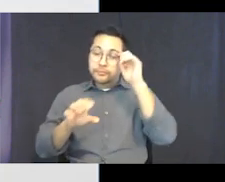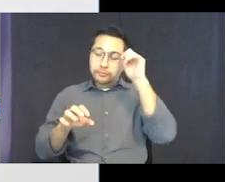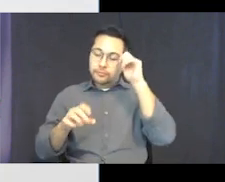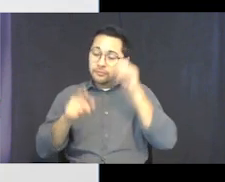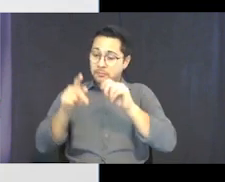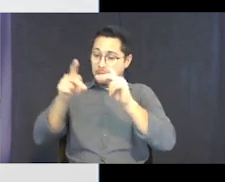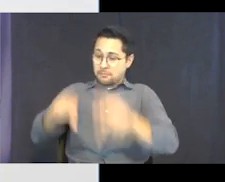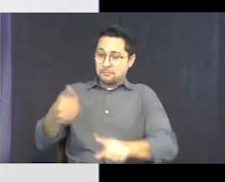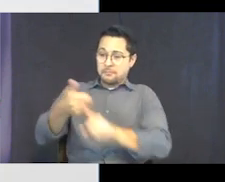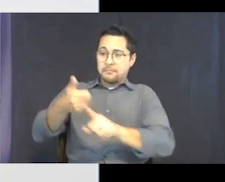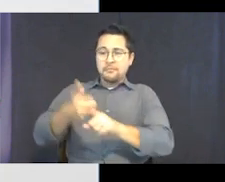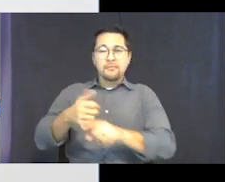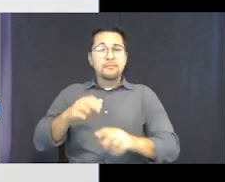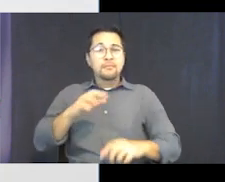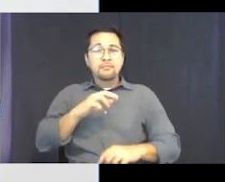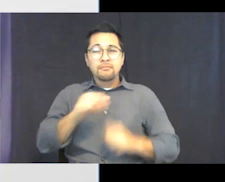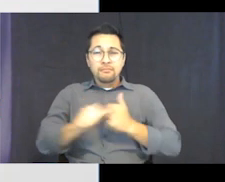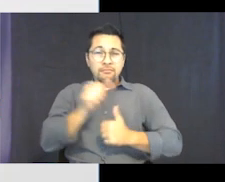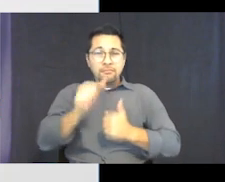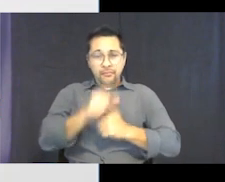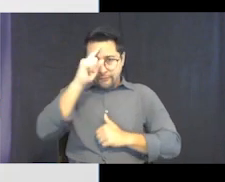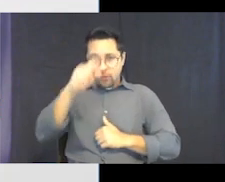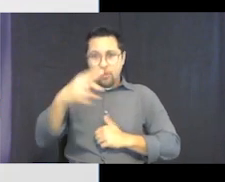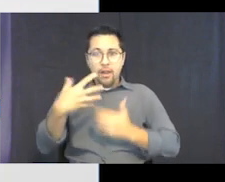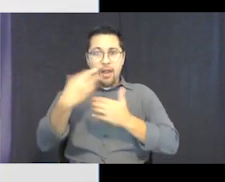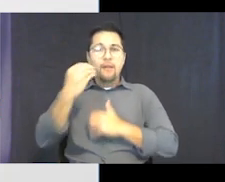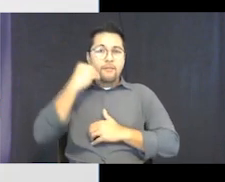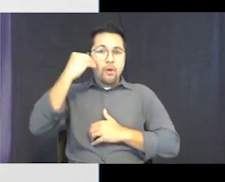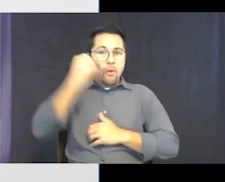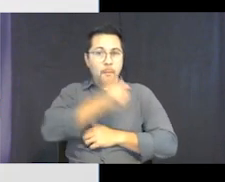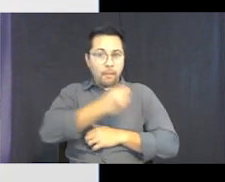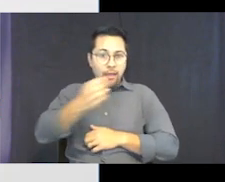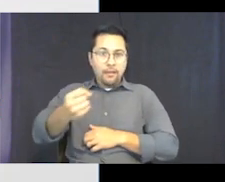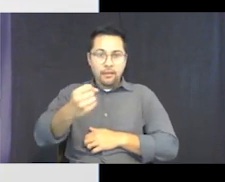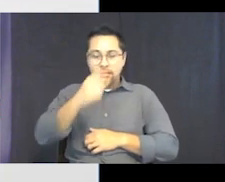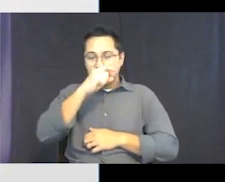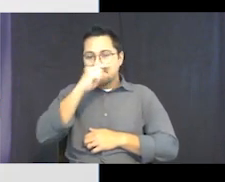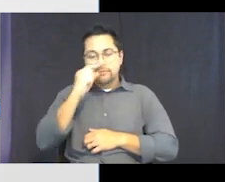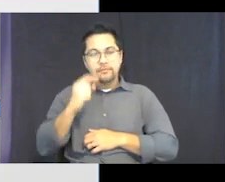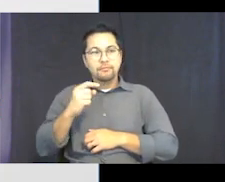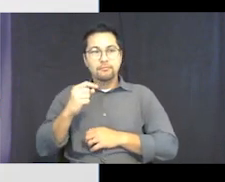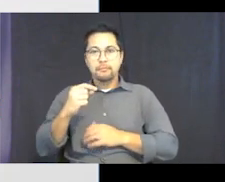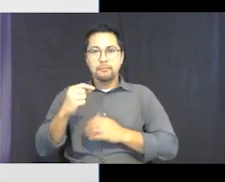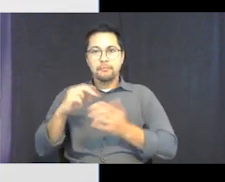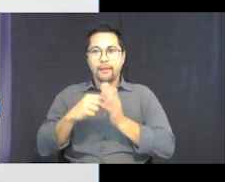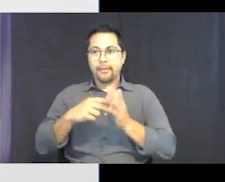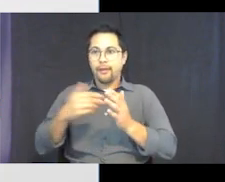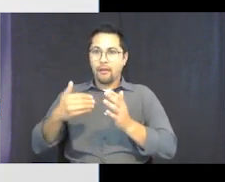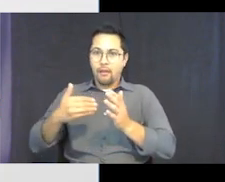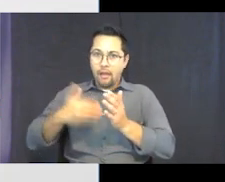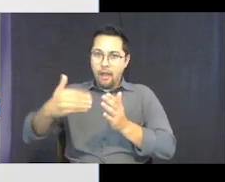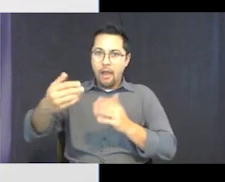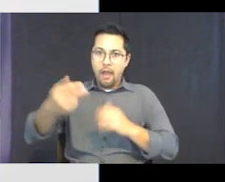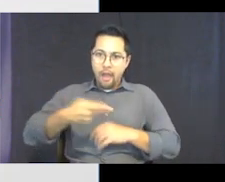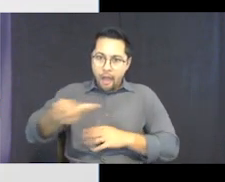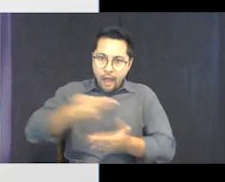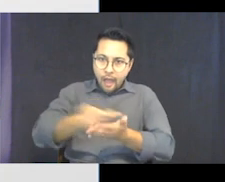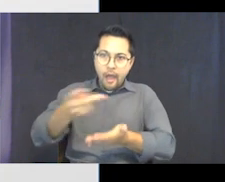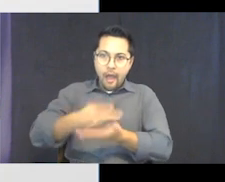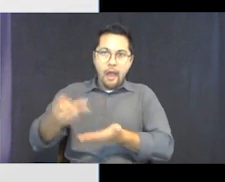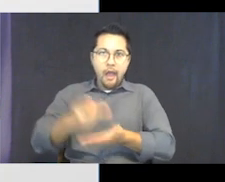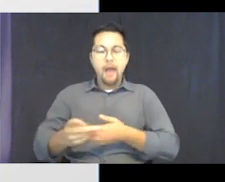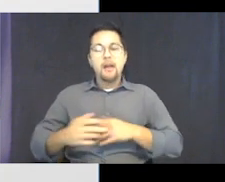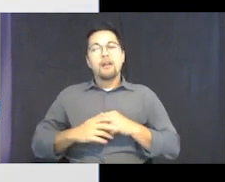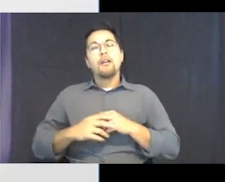the individual is at risk for out-of-home placement, as demonstrated by repeated failures at less intensive levels of care.